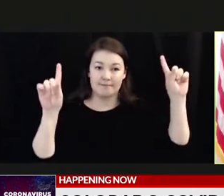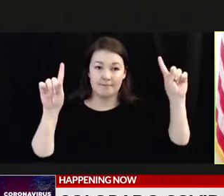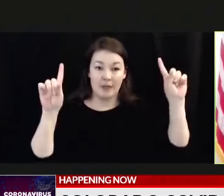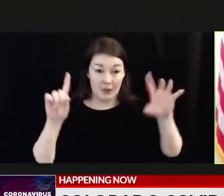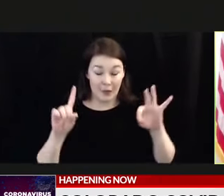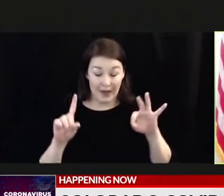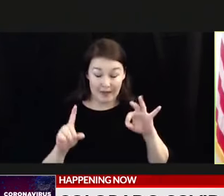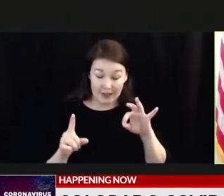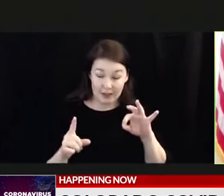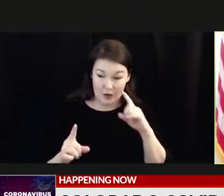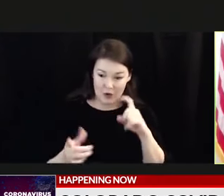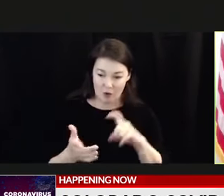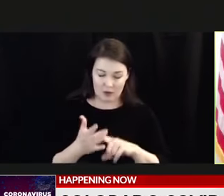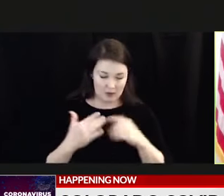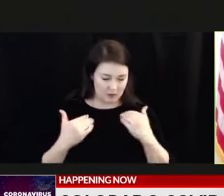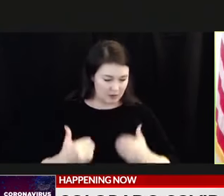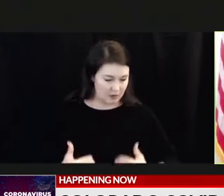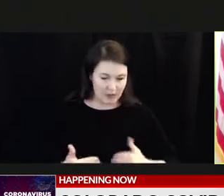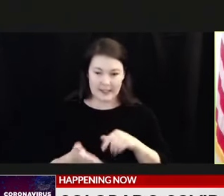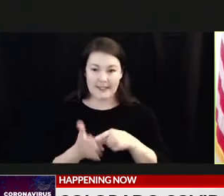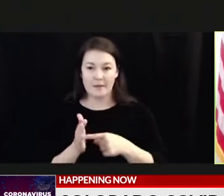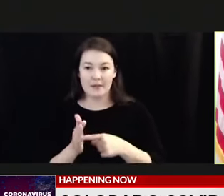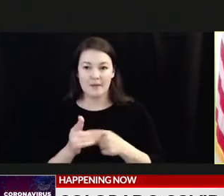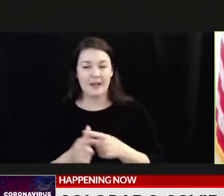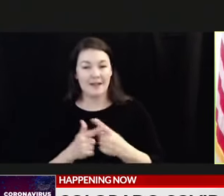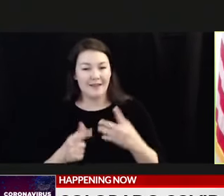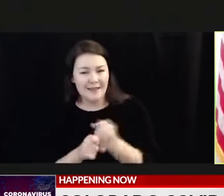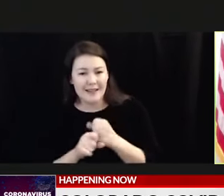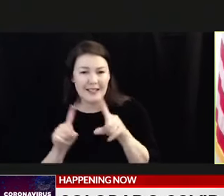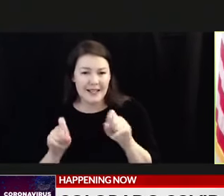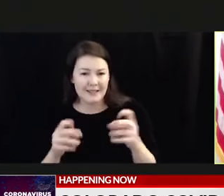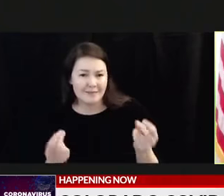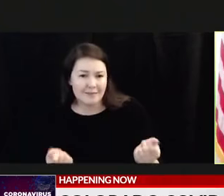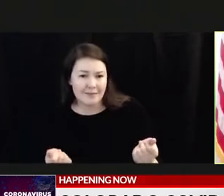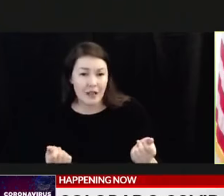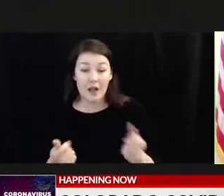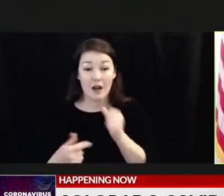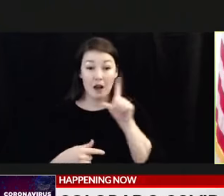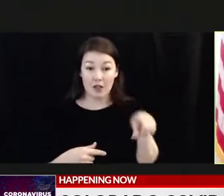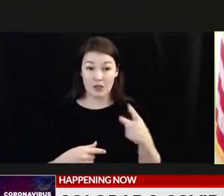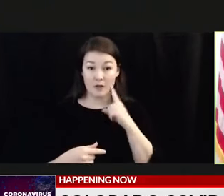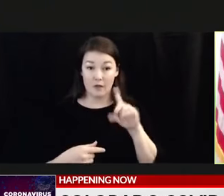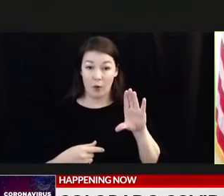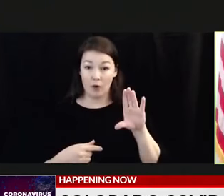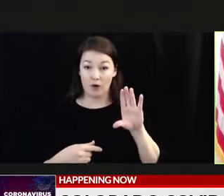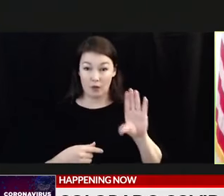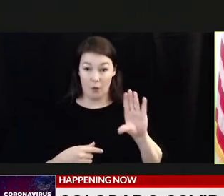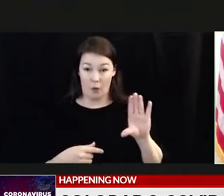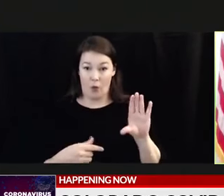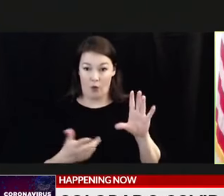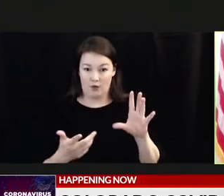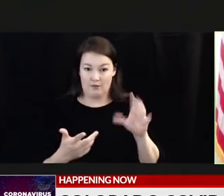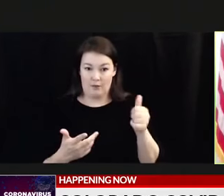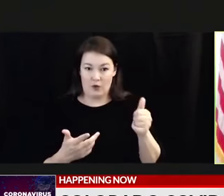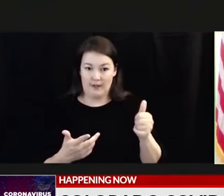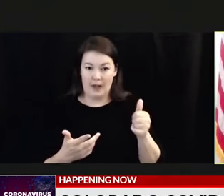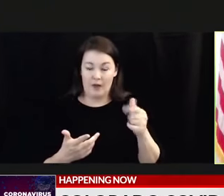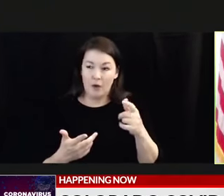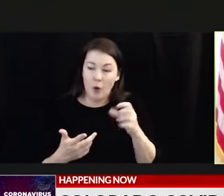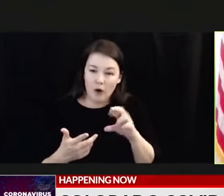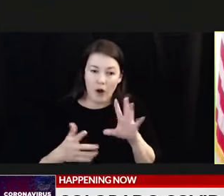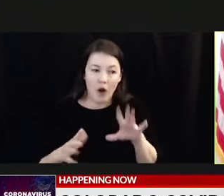get tested in the first day. When you're sick, get tested, right? For not just for that peace of mind, not just to alert your friends and family if